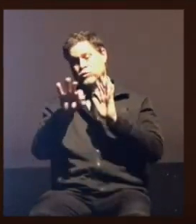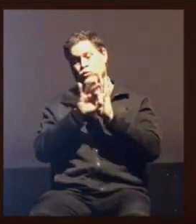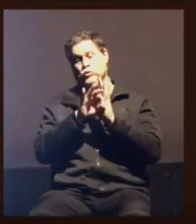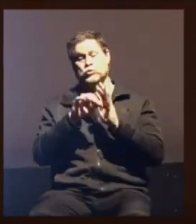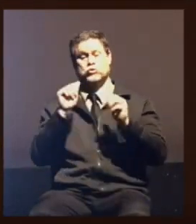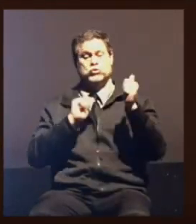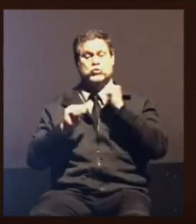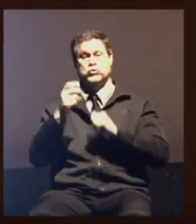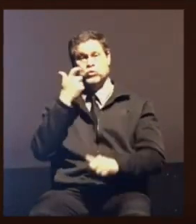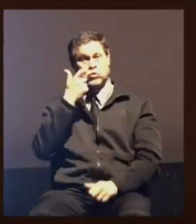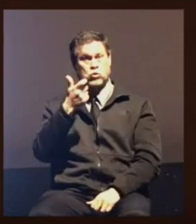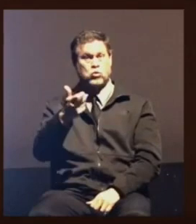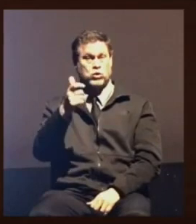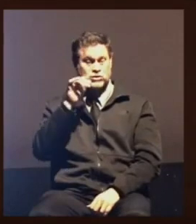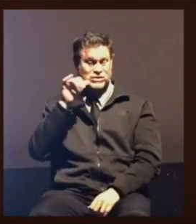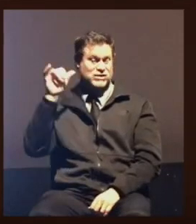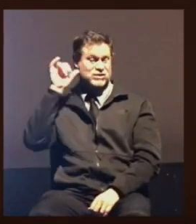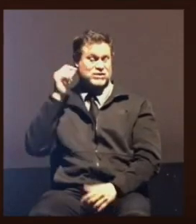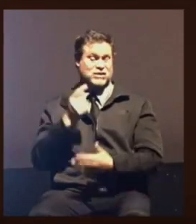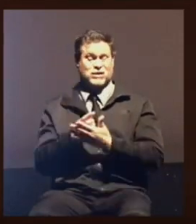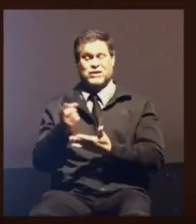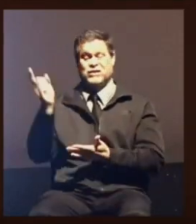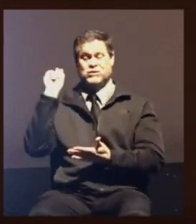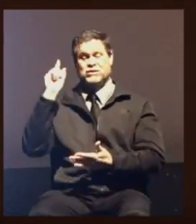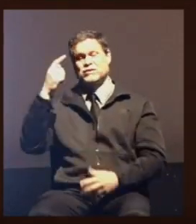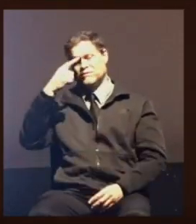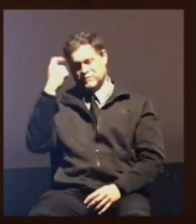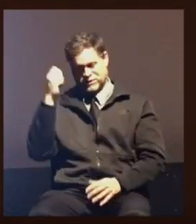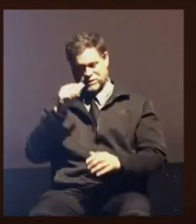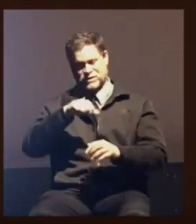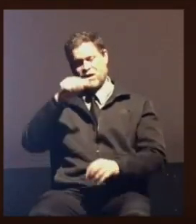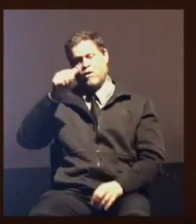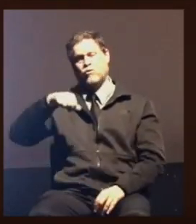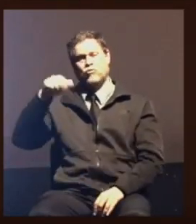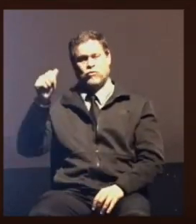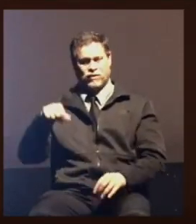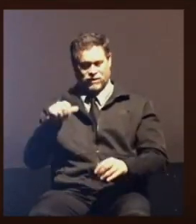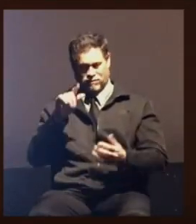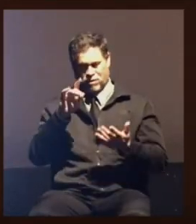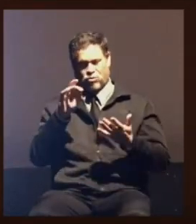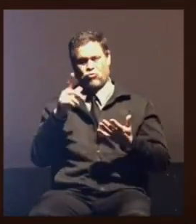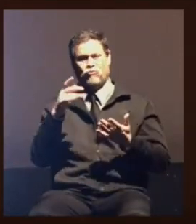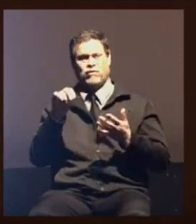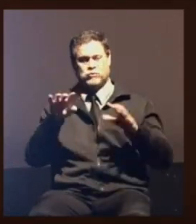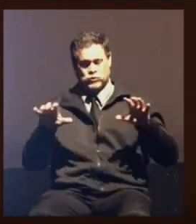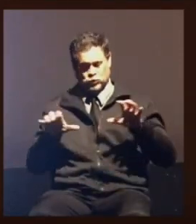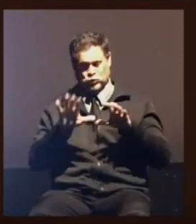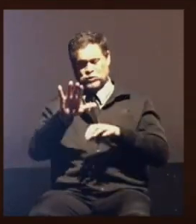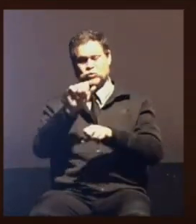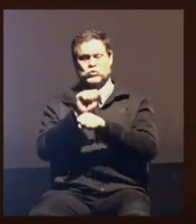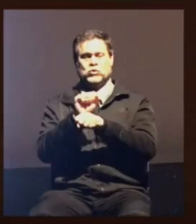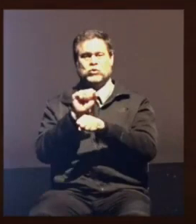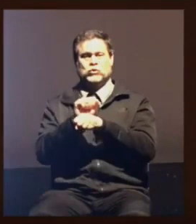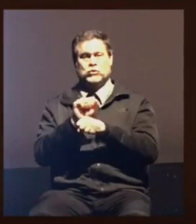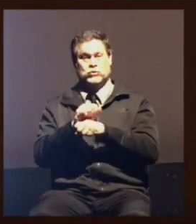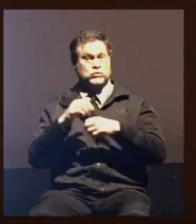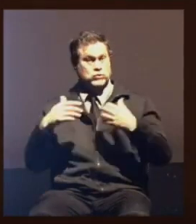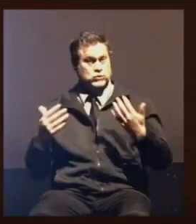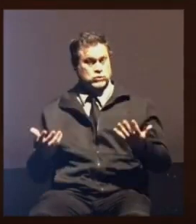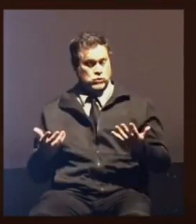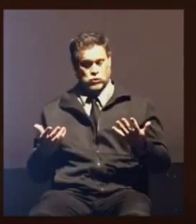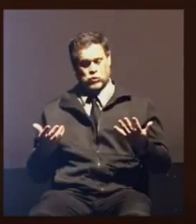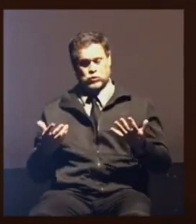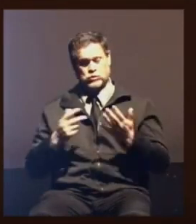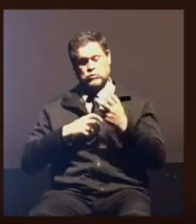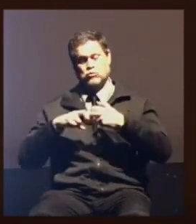going to watch yesterday or even last week, it's because the algorithms were doing its work. So,